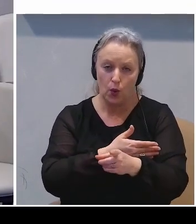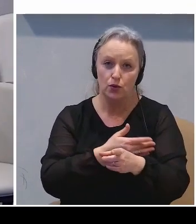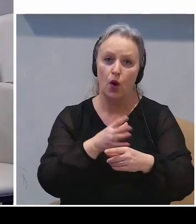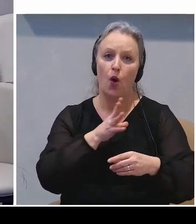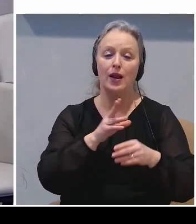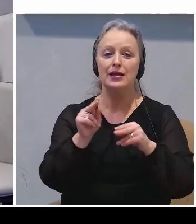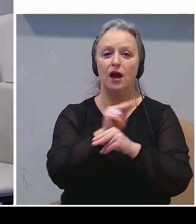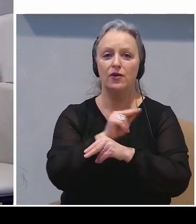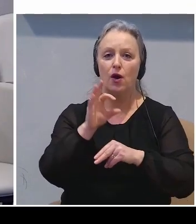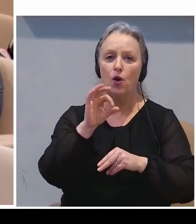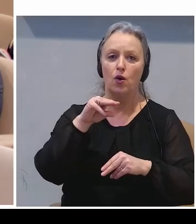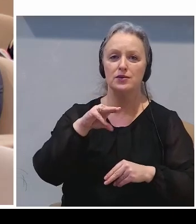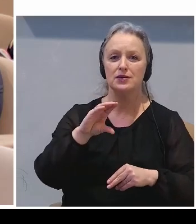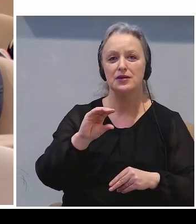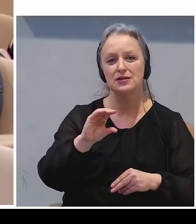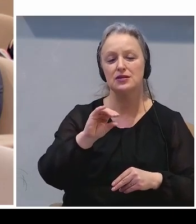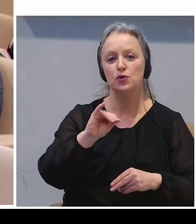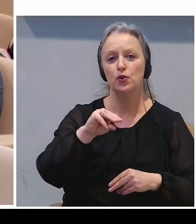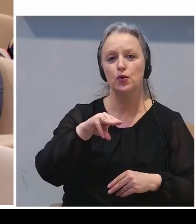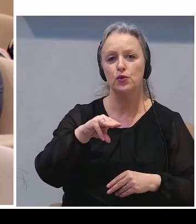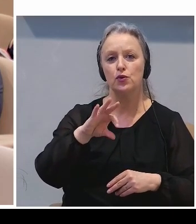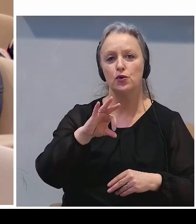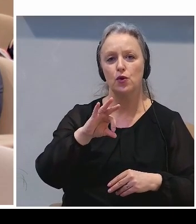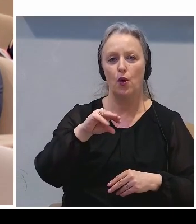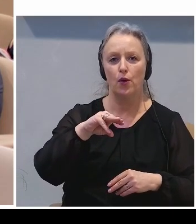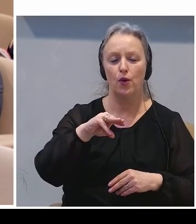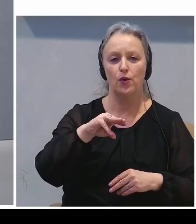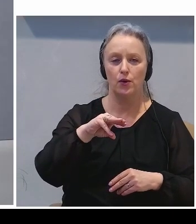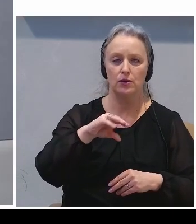drugs, but we work, investigator-initiated trials are usually